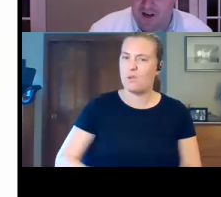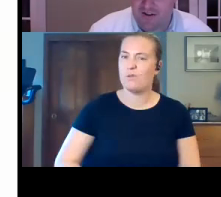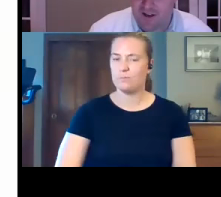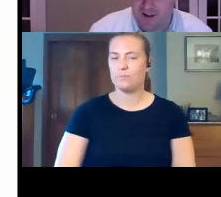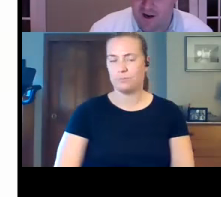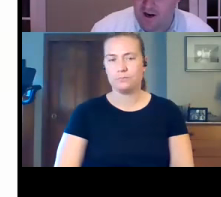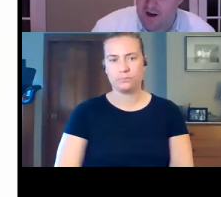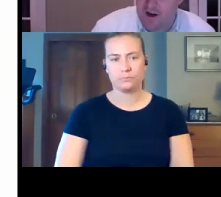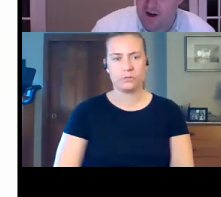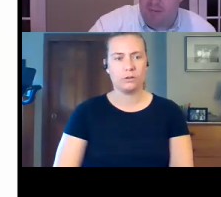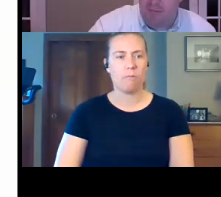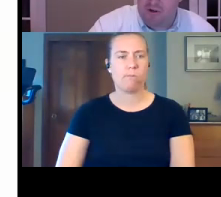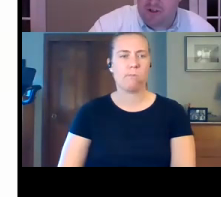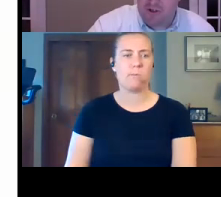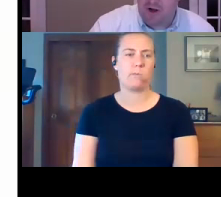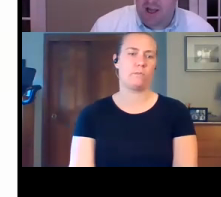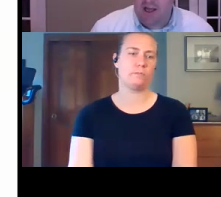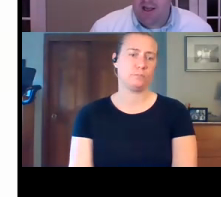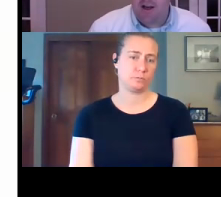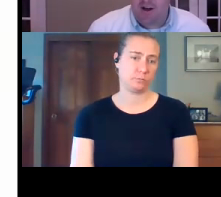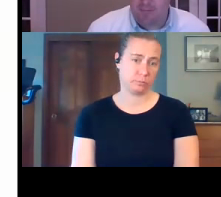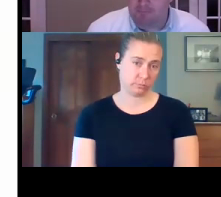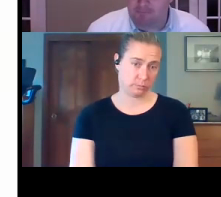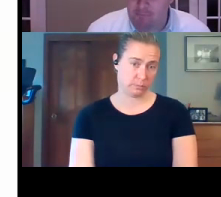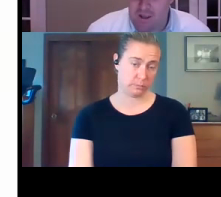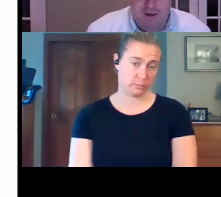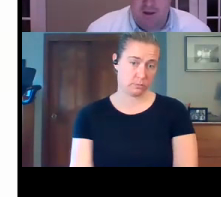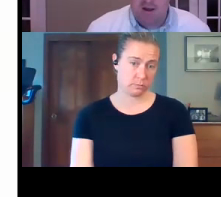economists that are highlighted there. There's also a